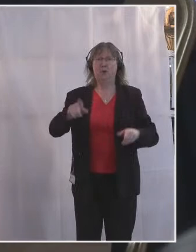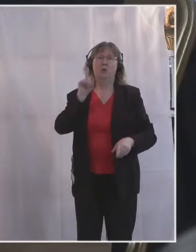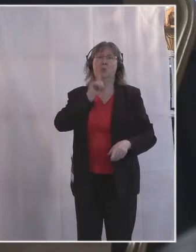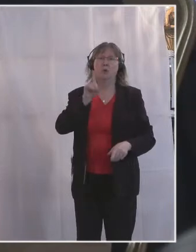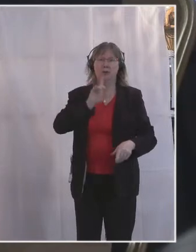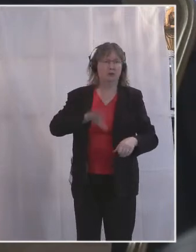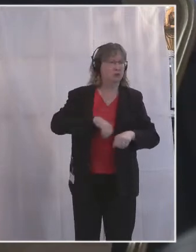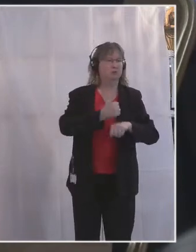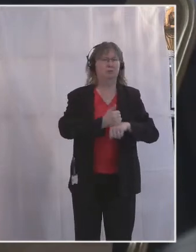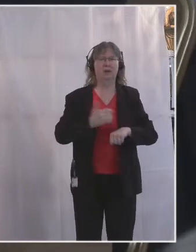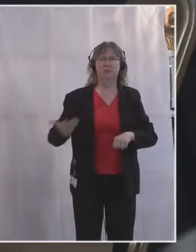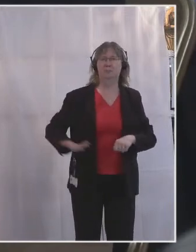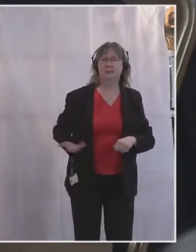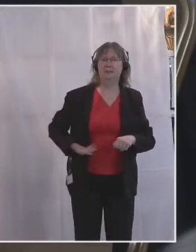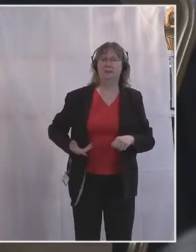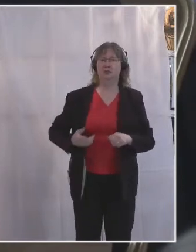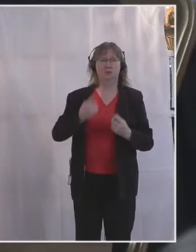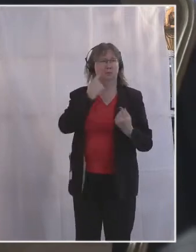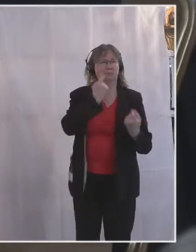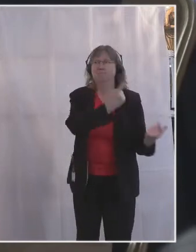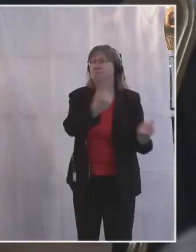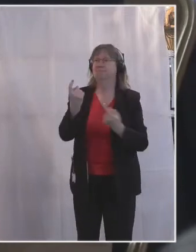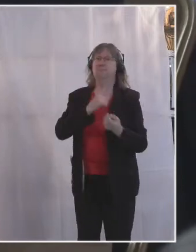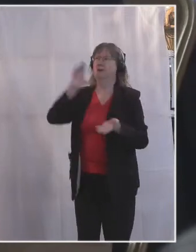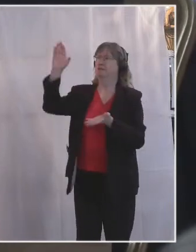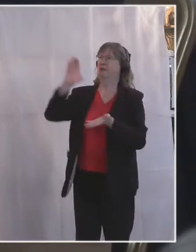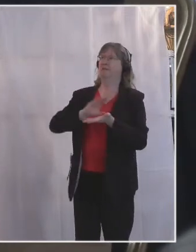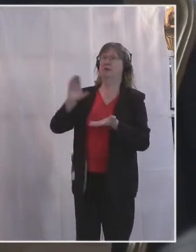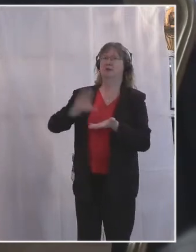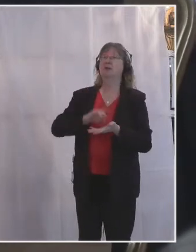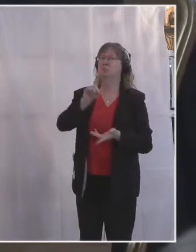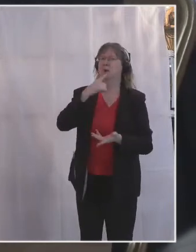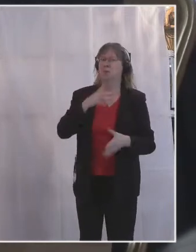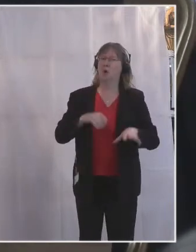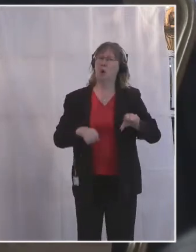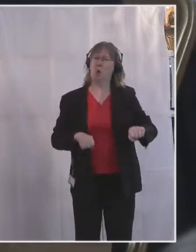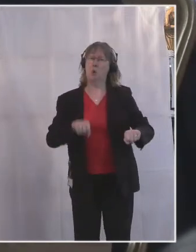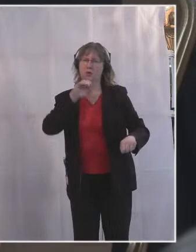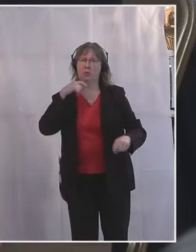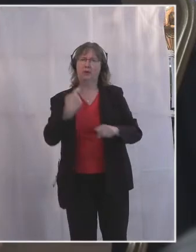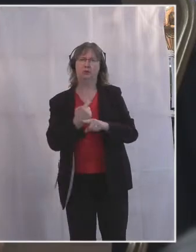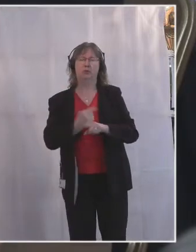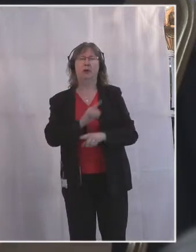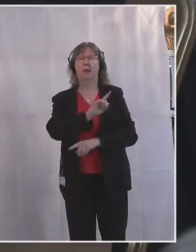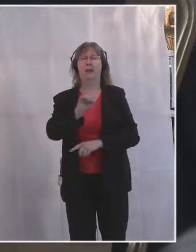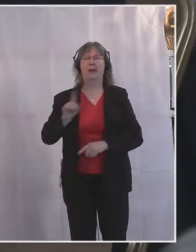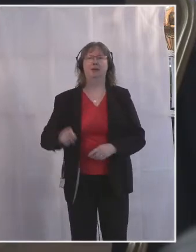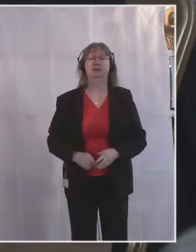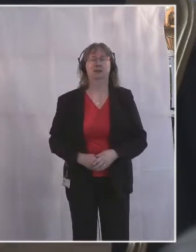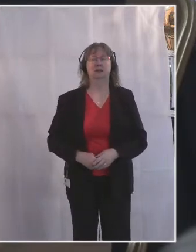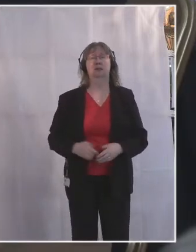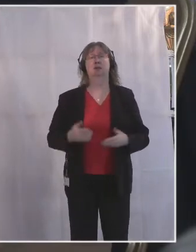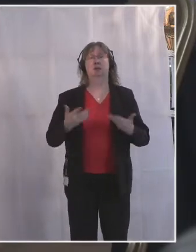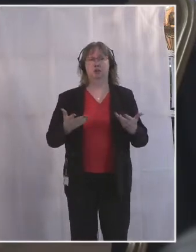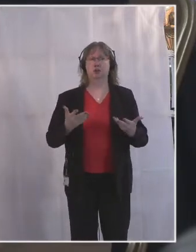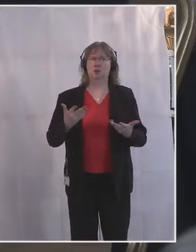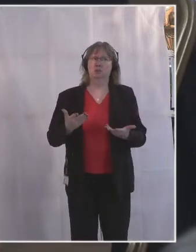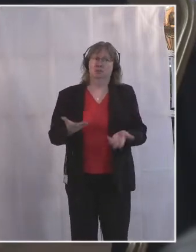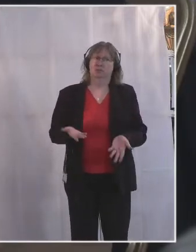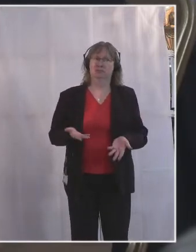and for diverse founders generally, and we'll come on to talk a bit about that, but it's an area that I'm